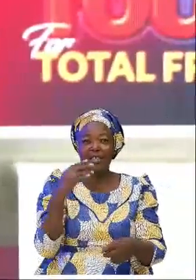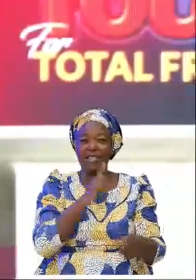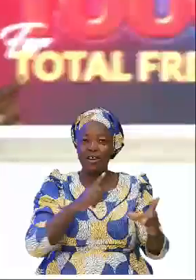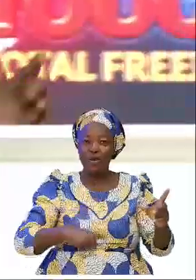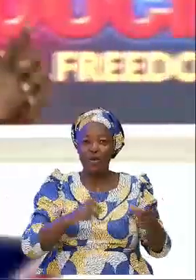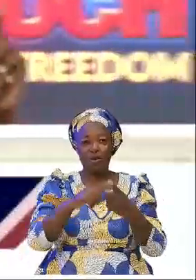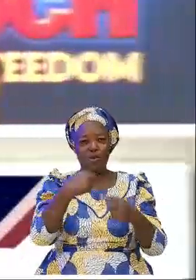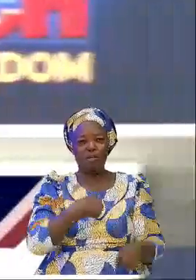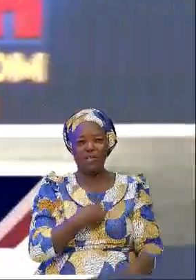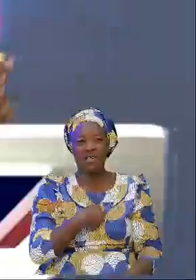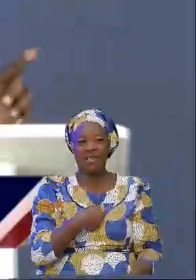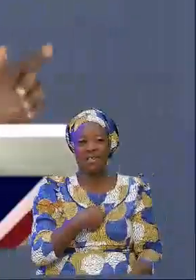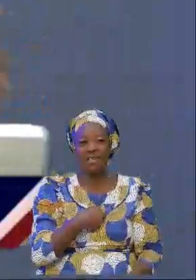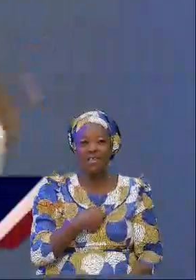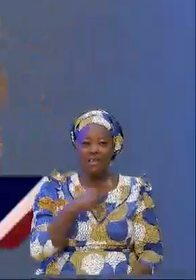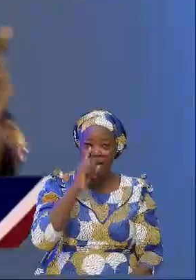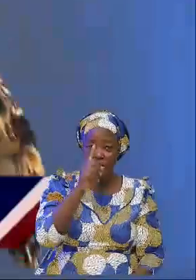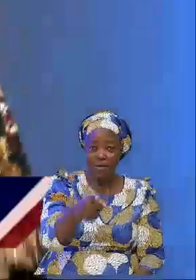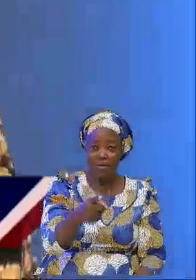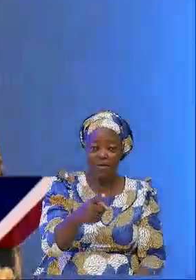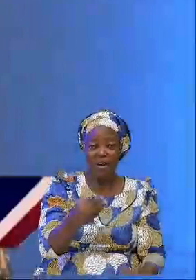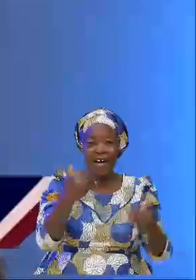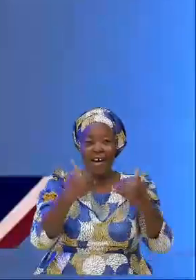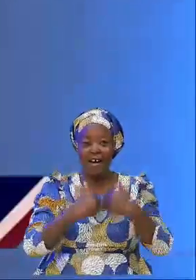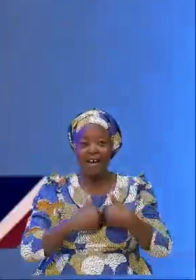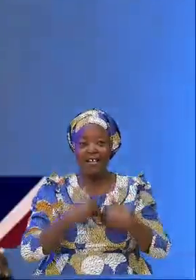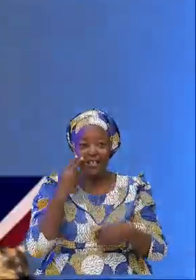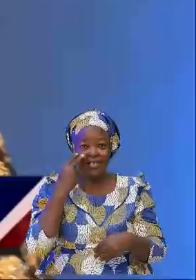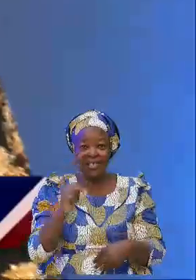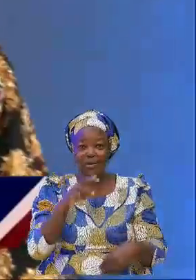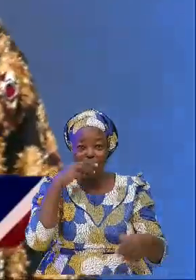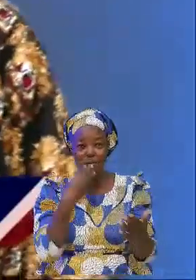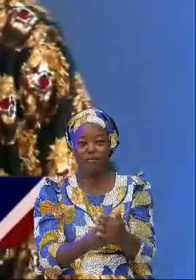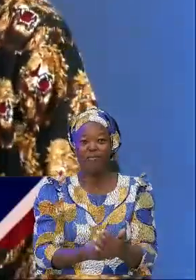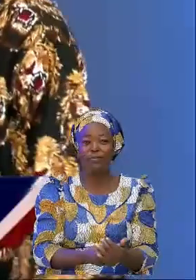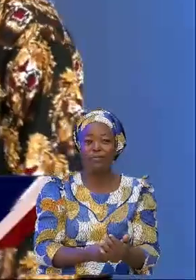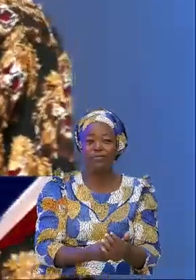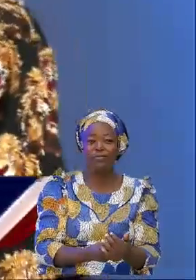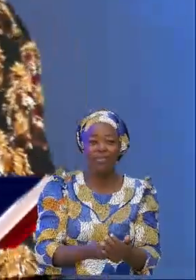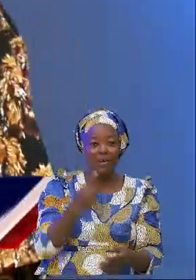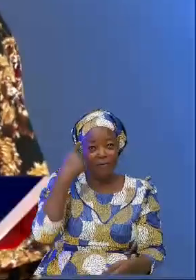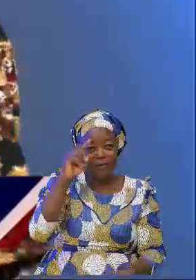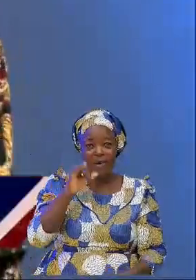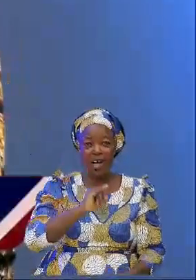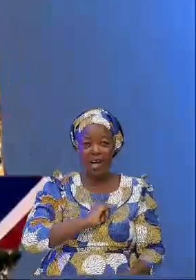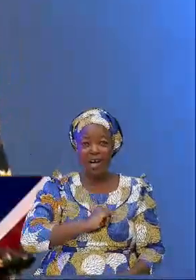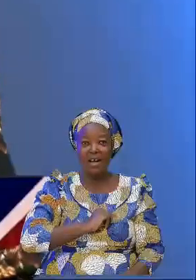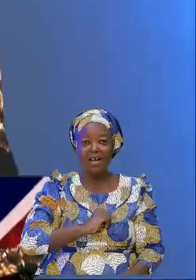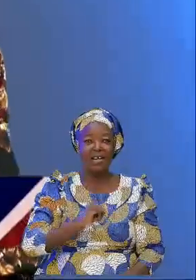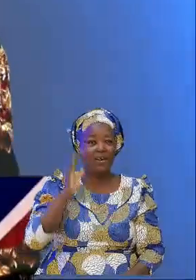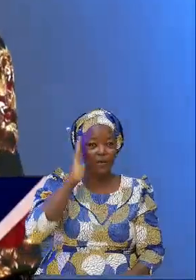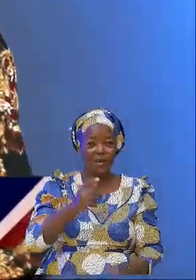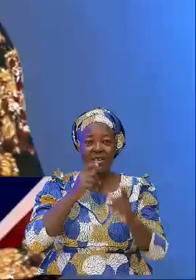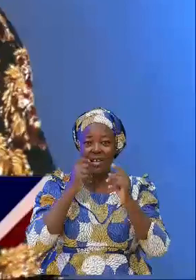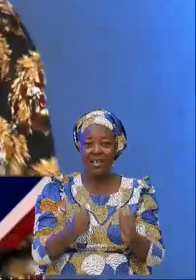tells us, then said the Lord unto me, thou hast seen